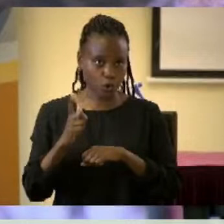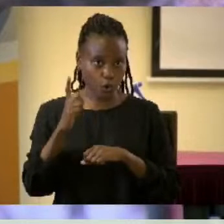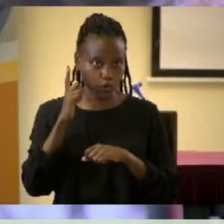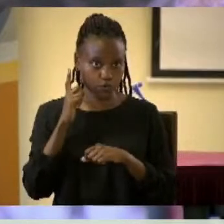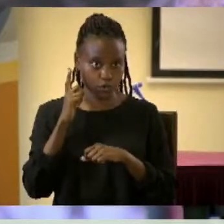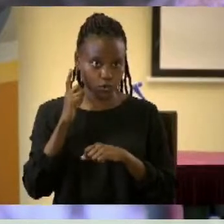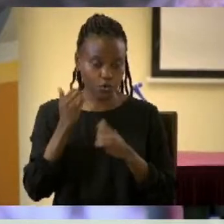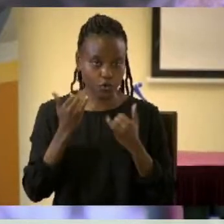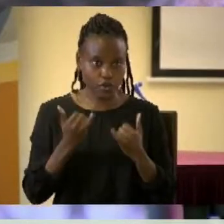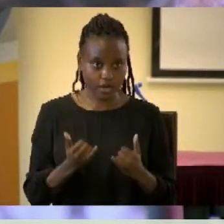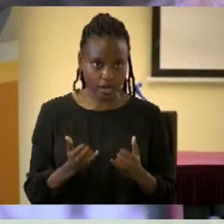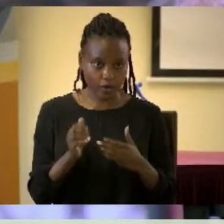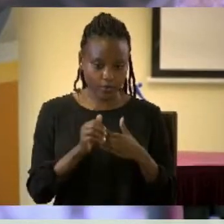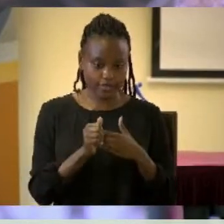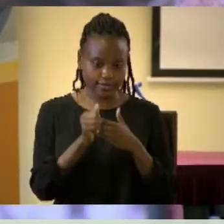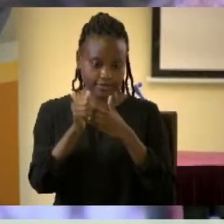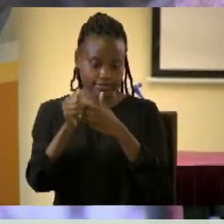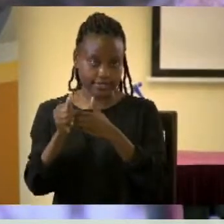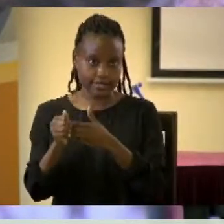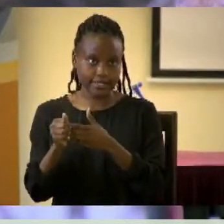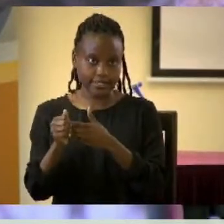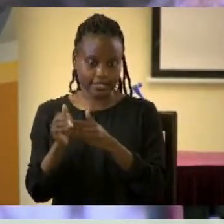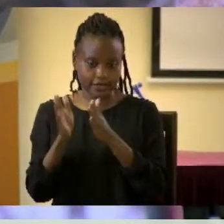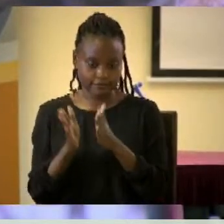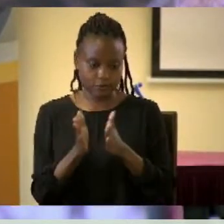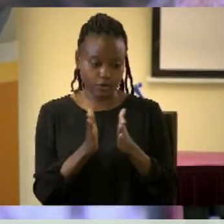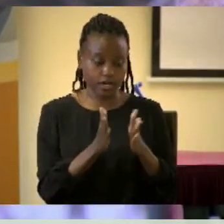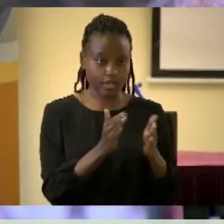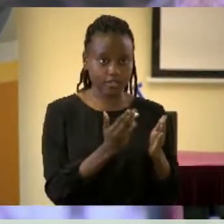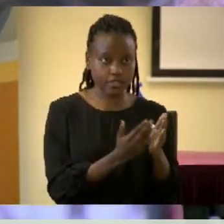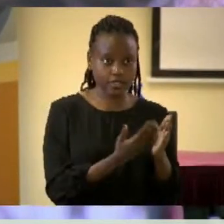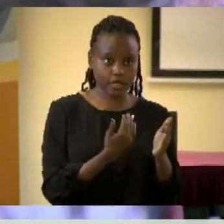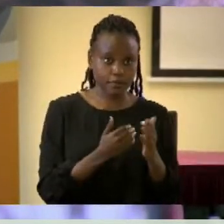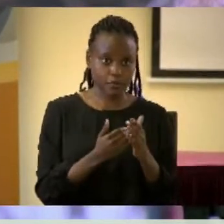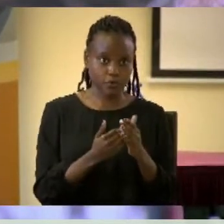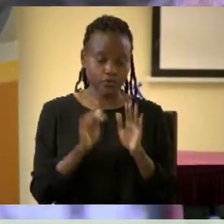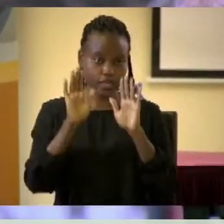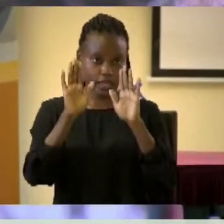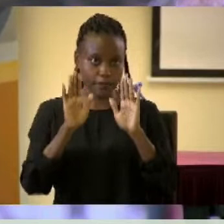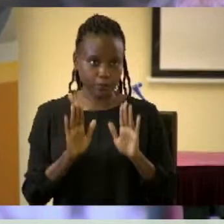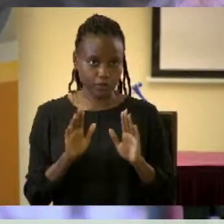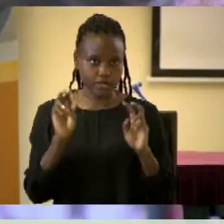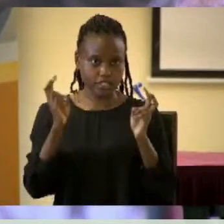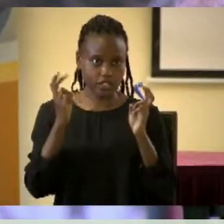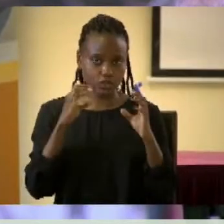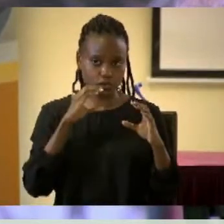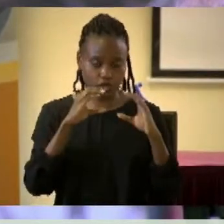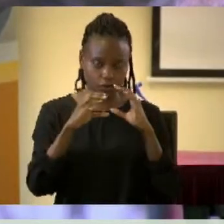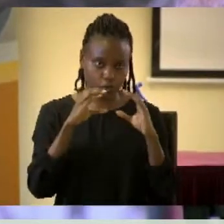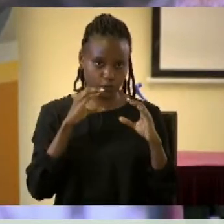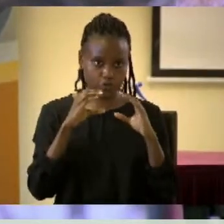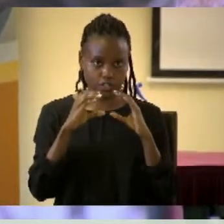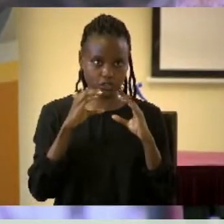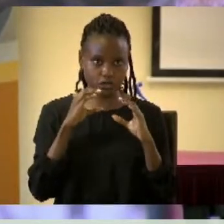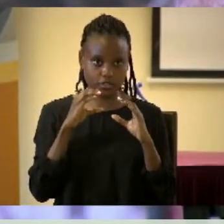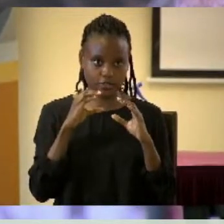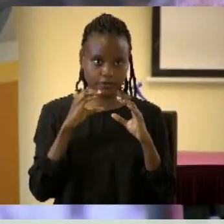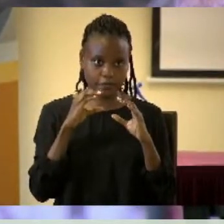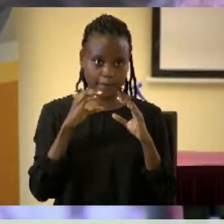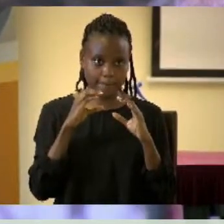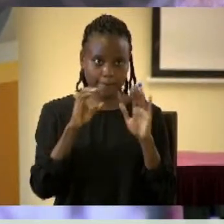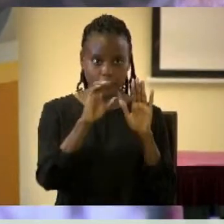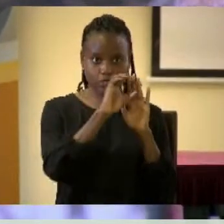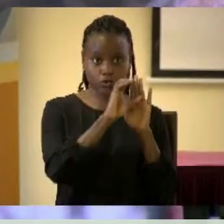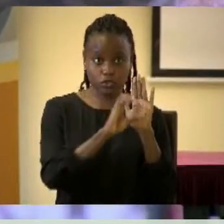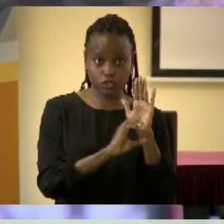already taking lead in organizing some of the most consequential conversations in constitutional